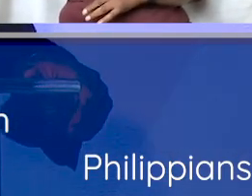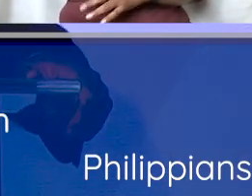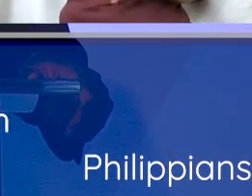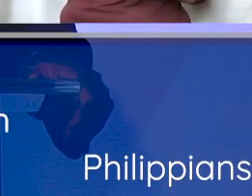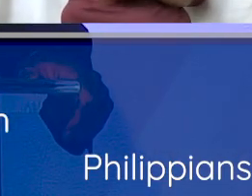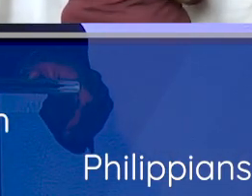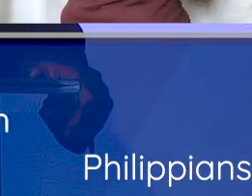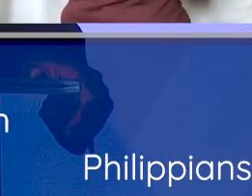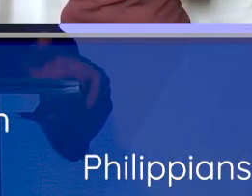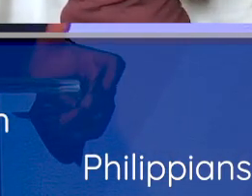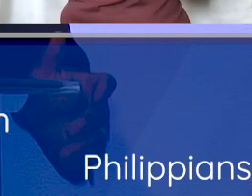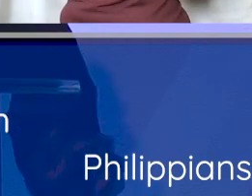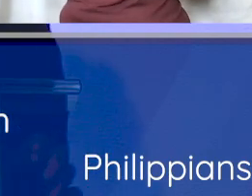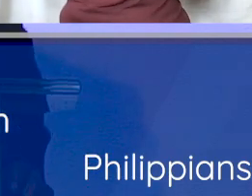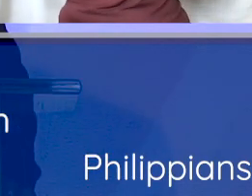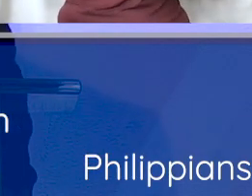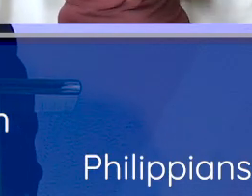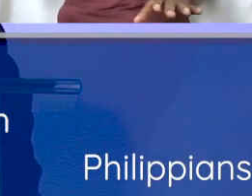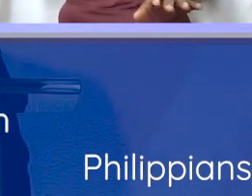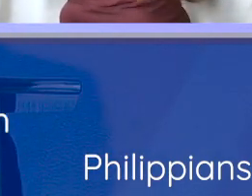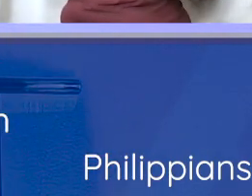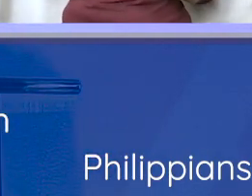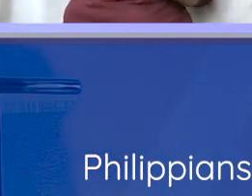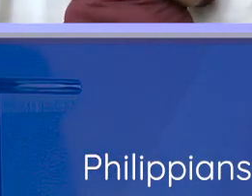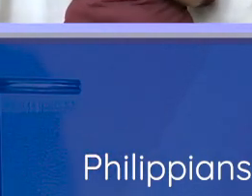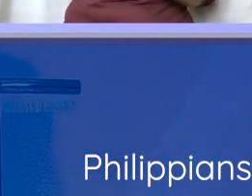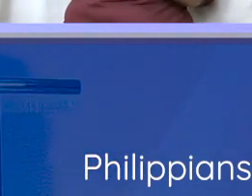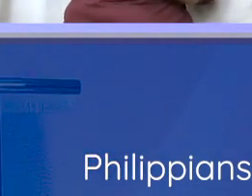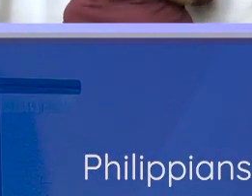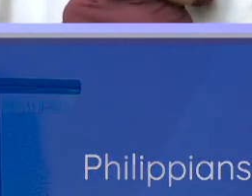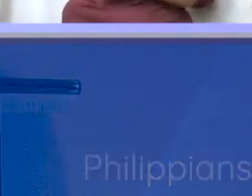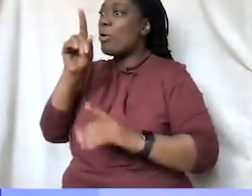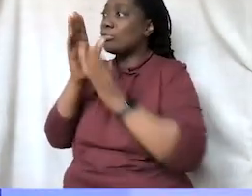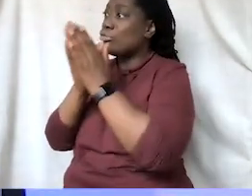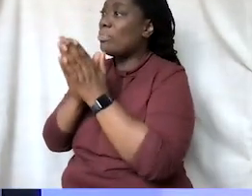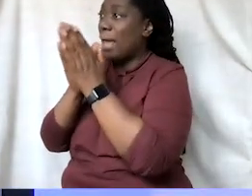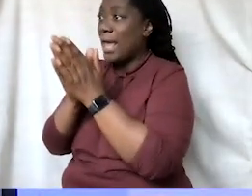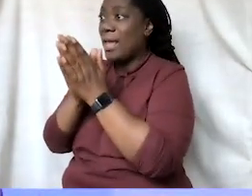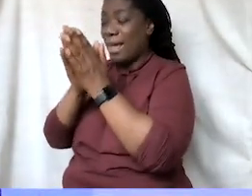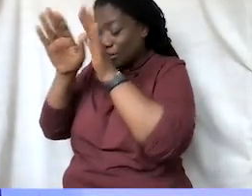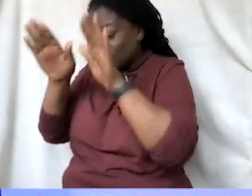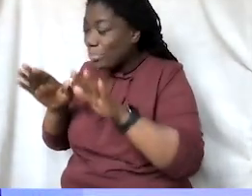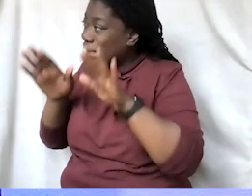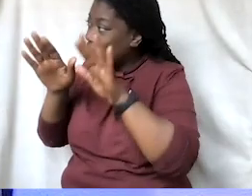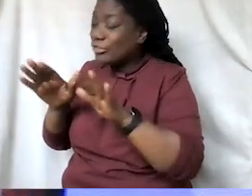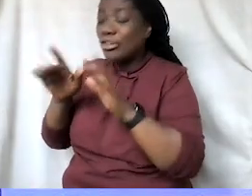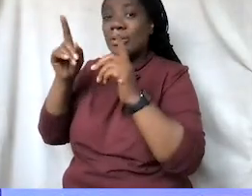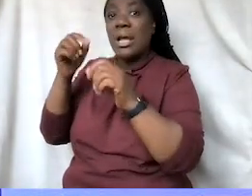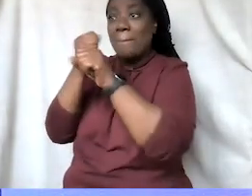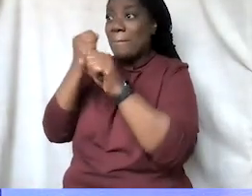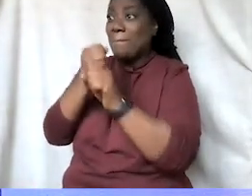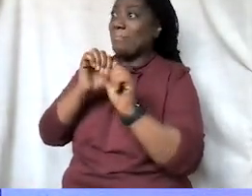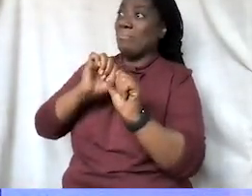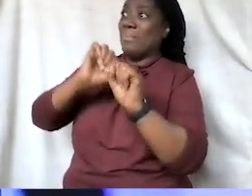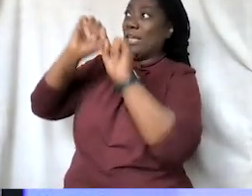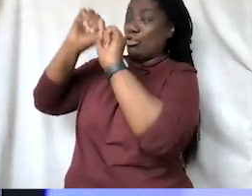prayer and supplication, make your requests be known to God. Tonight, brothers and sisters, take it